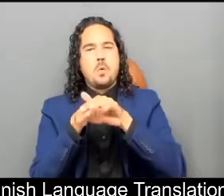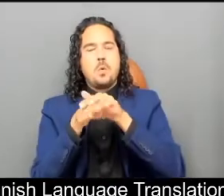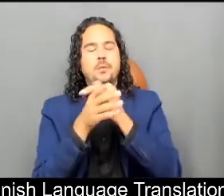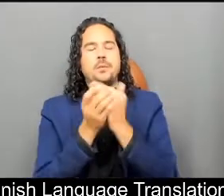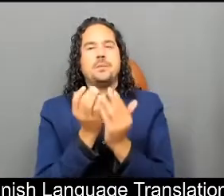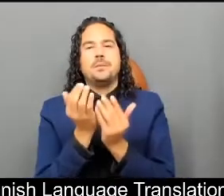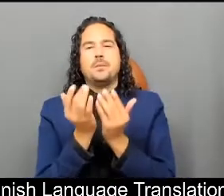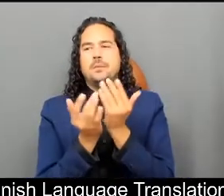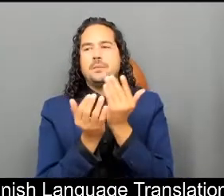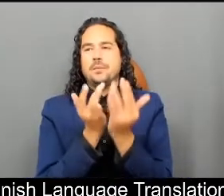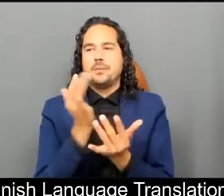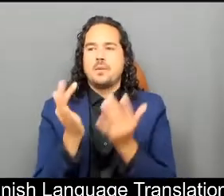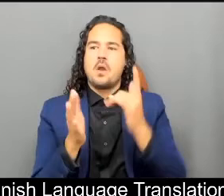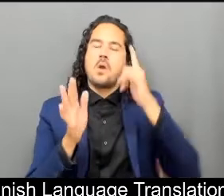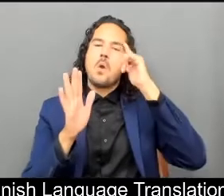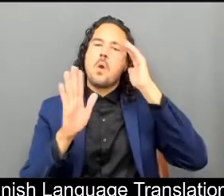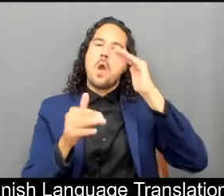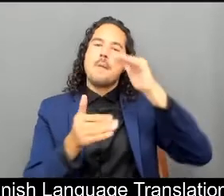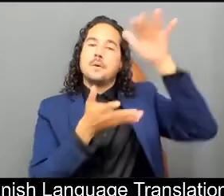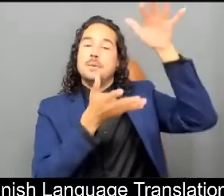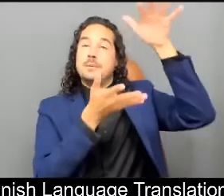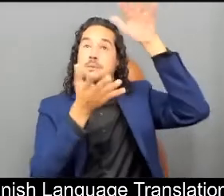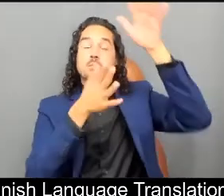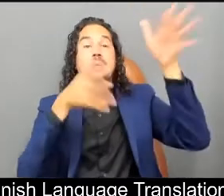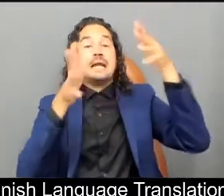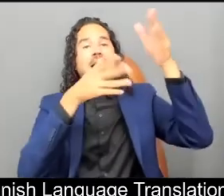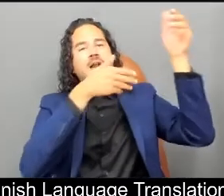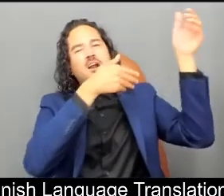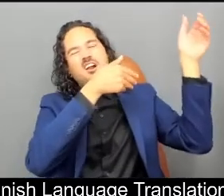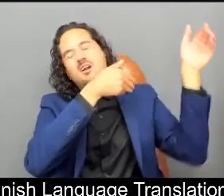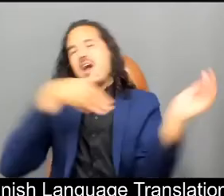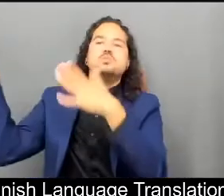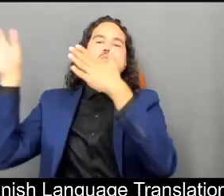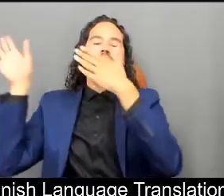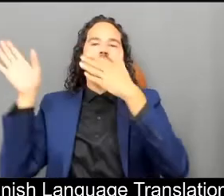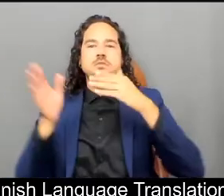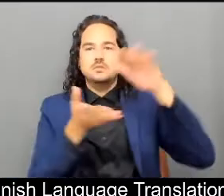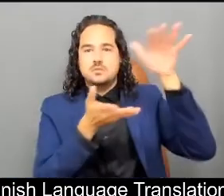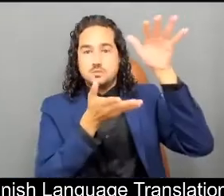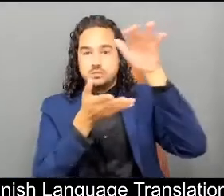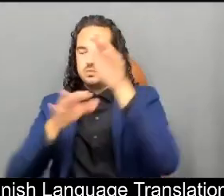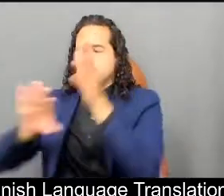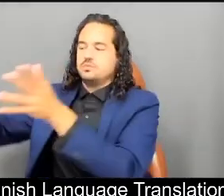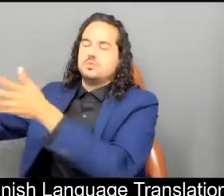smoke out of these areas, and we're doing everything we can to mitigate it. Thanks for your patience.